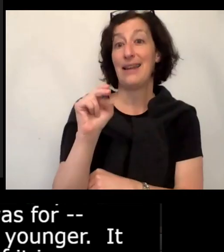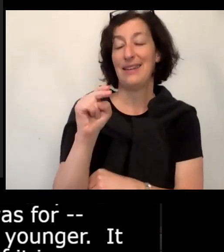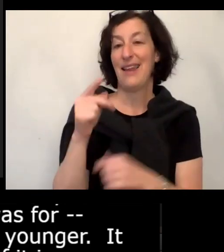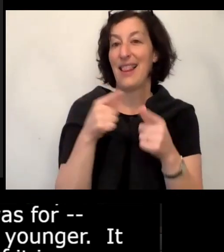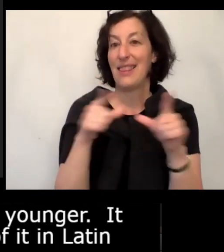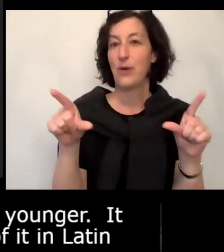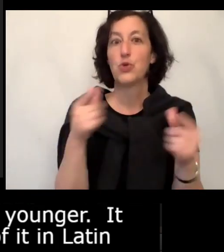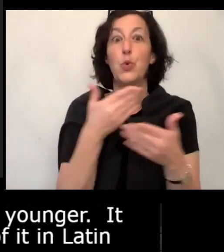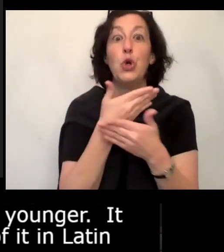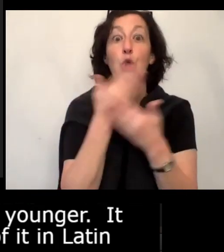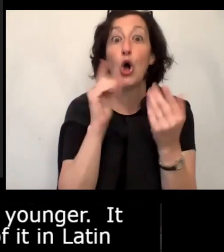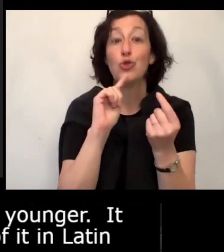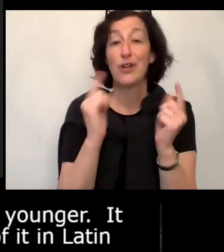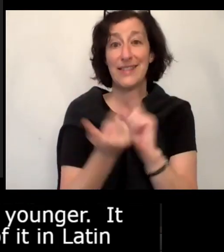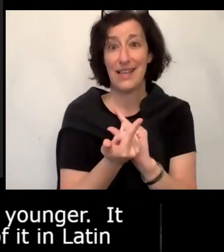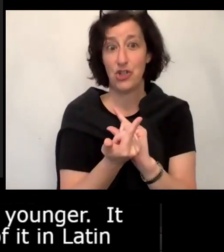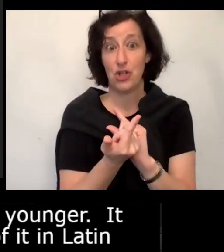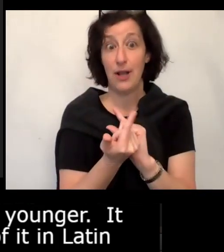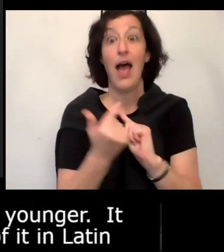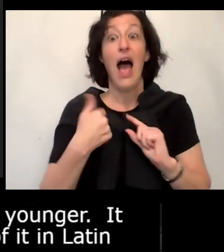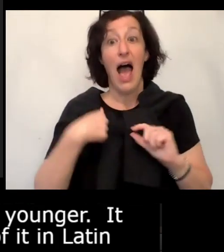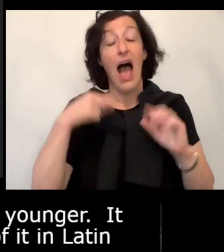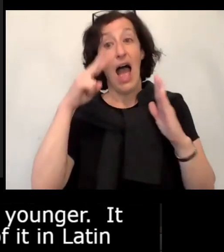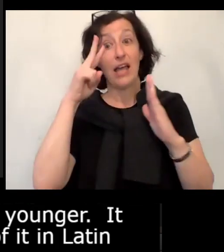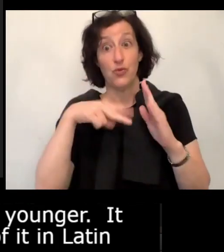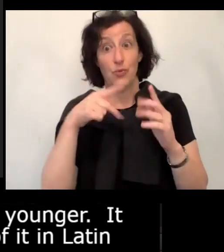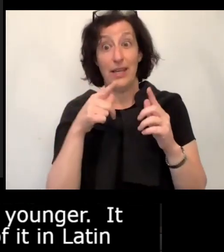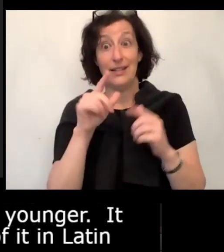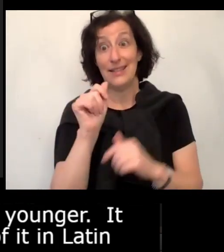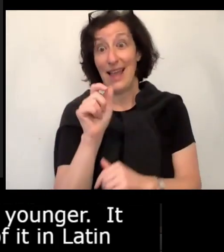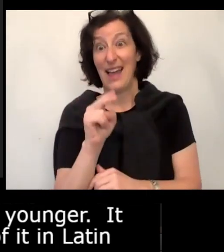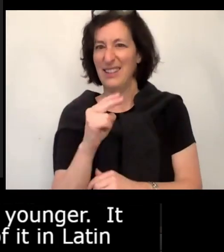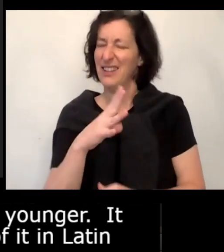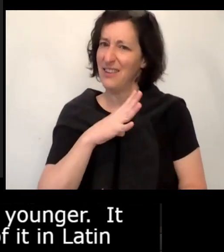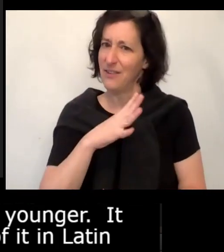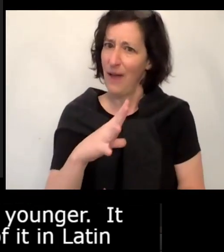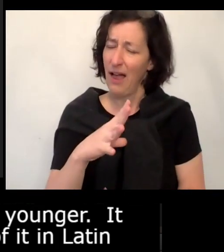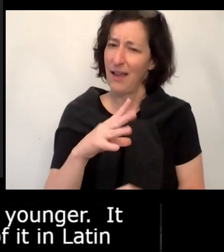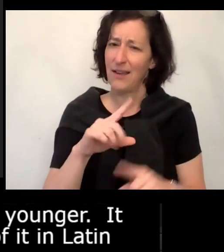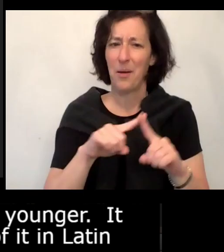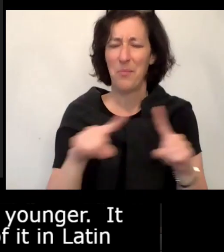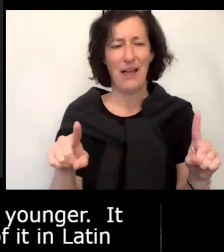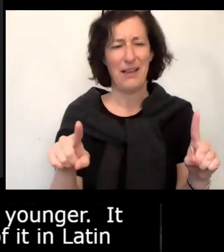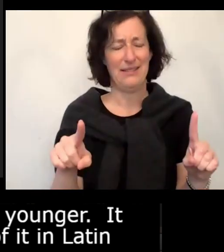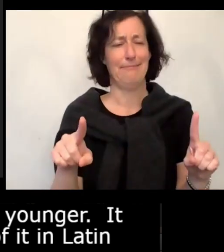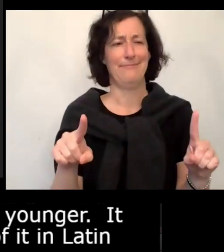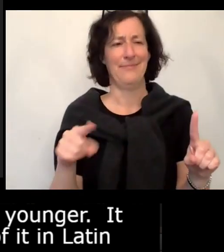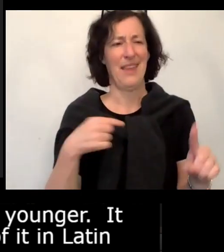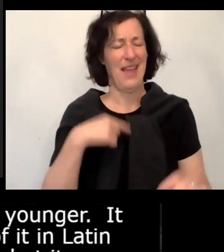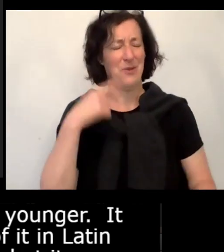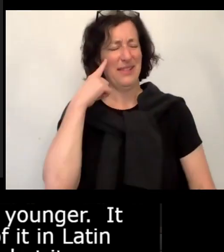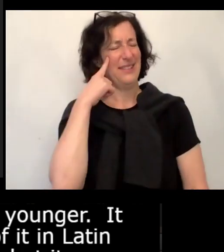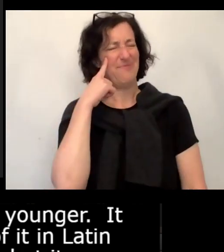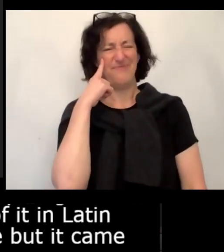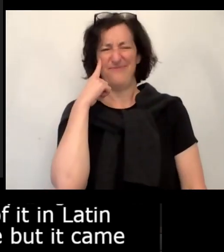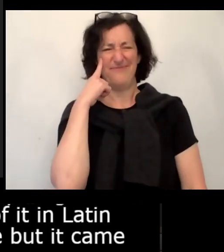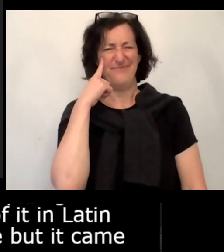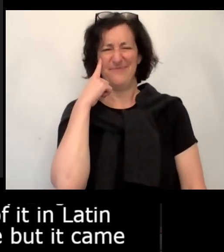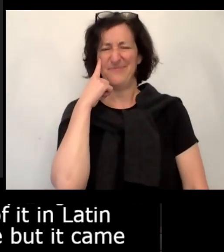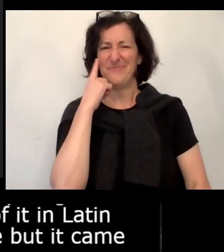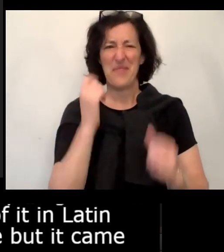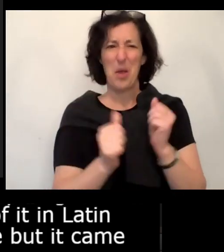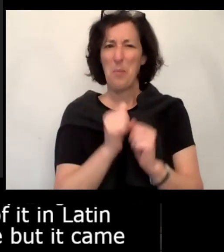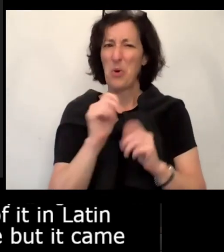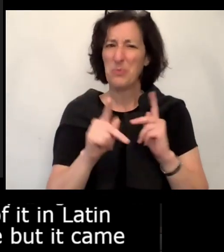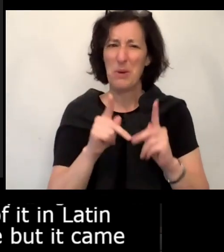translation. I can read Latin, which is fine, but that came up. I was thinking about that, and what